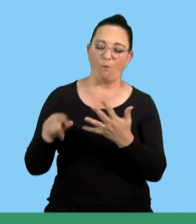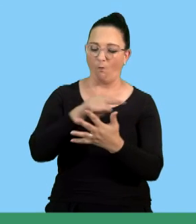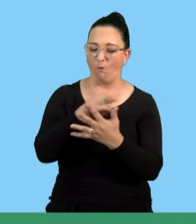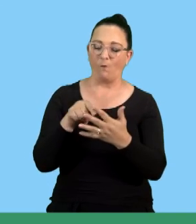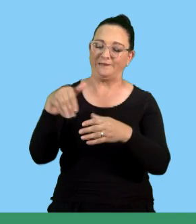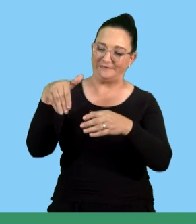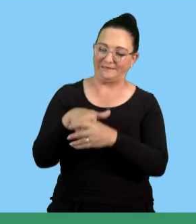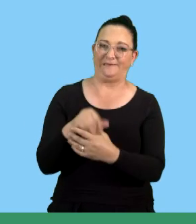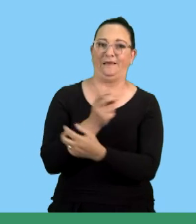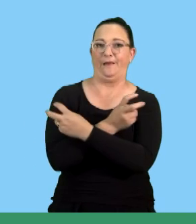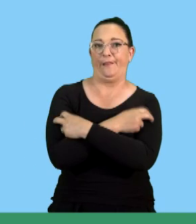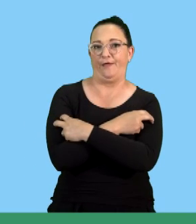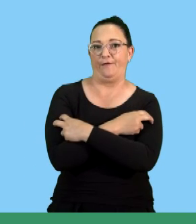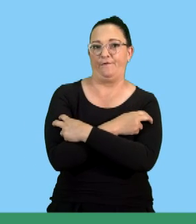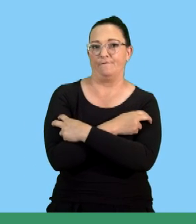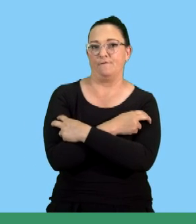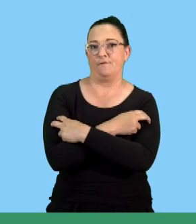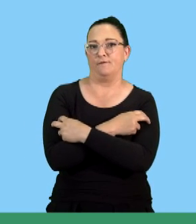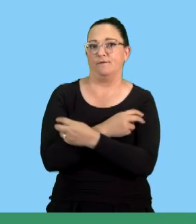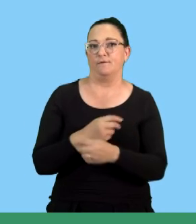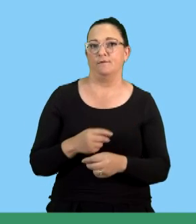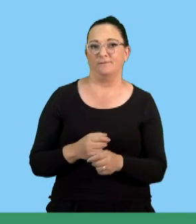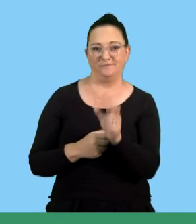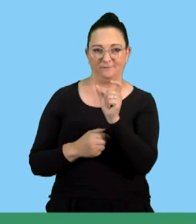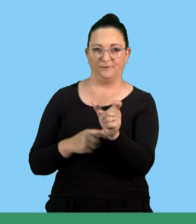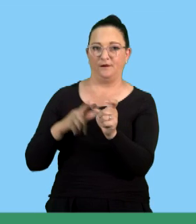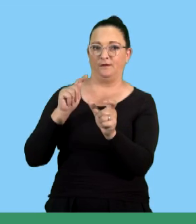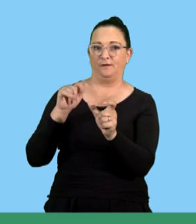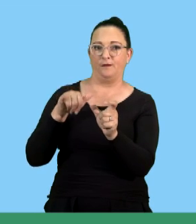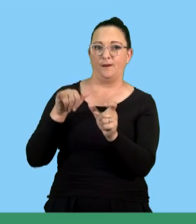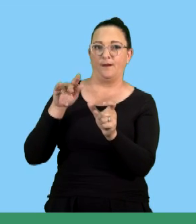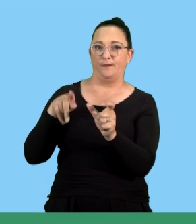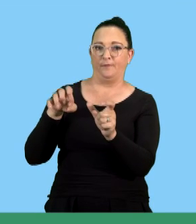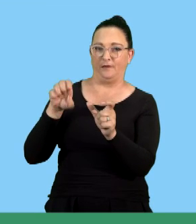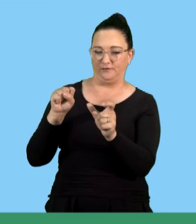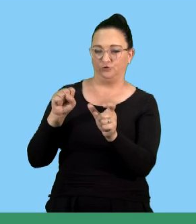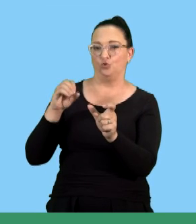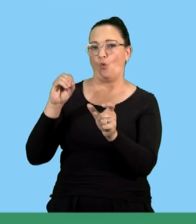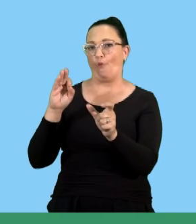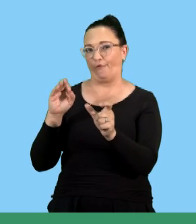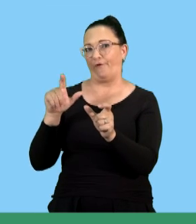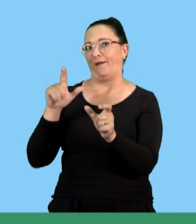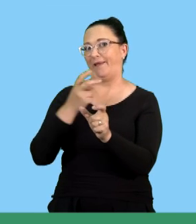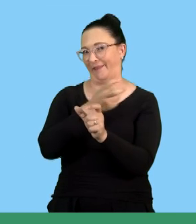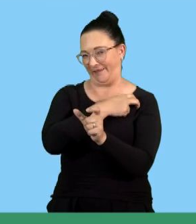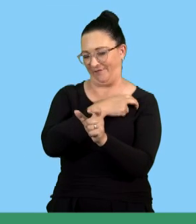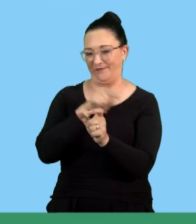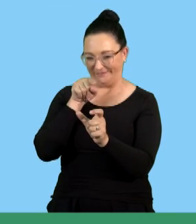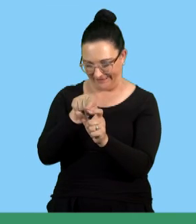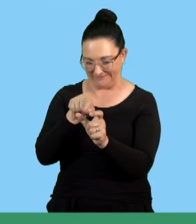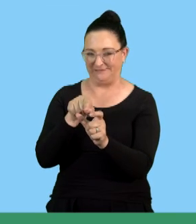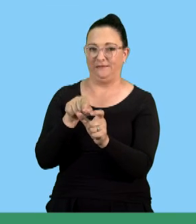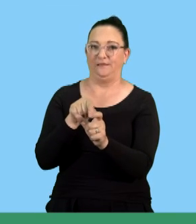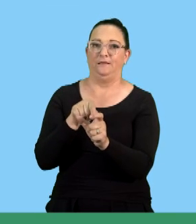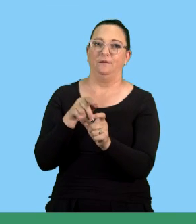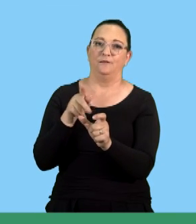form part of the types of leave. Types of leave is a provision, or the types of leave, this is a provision. But